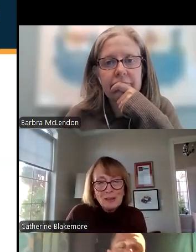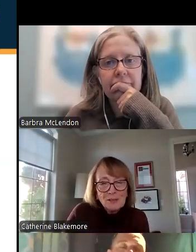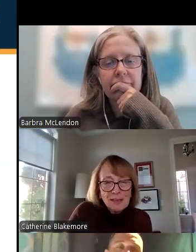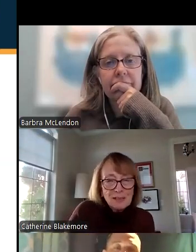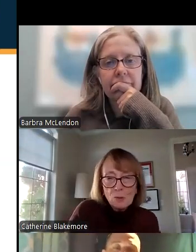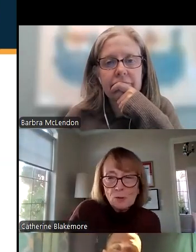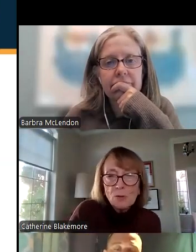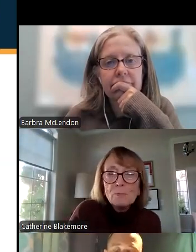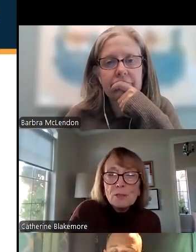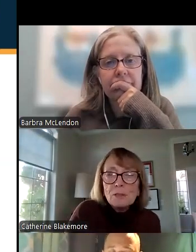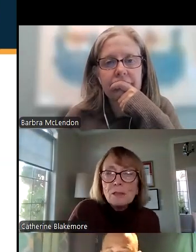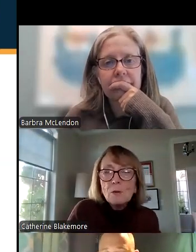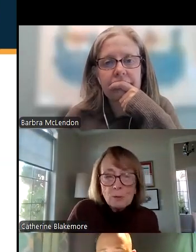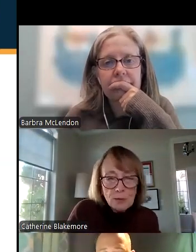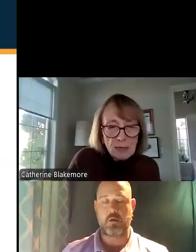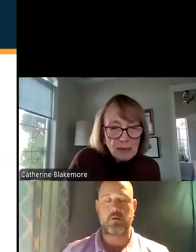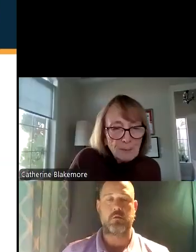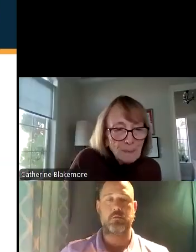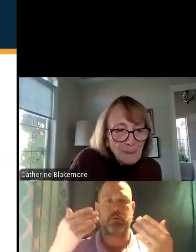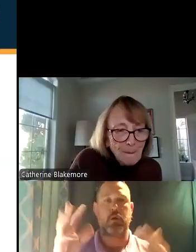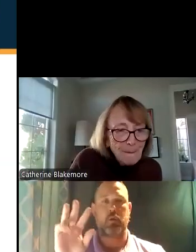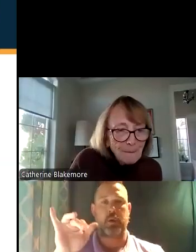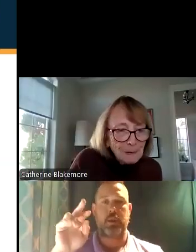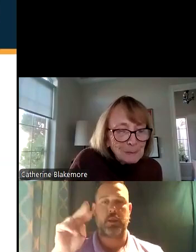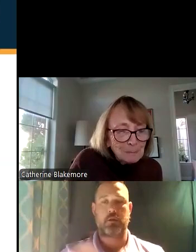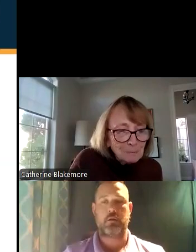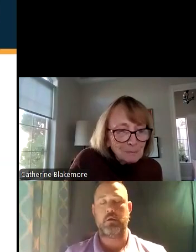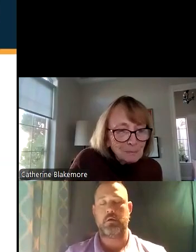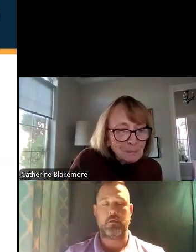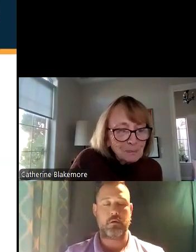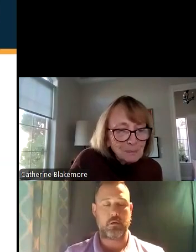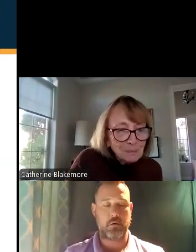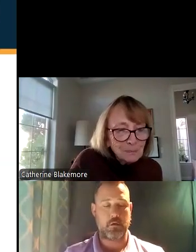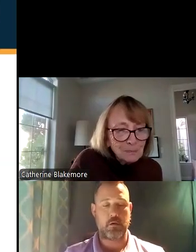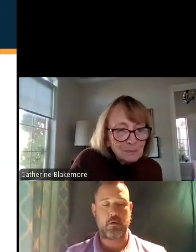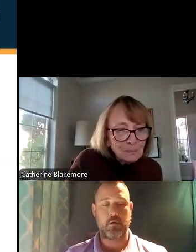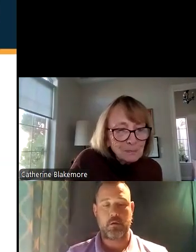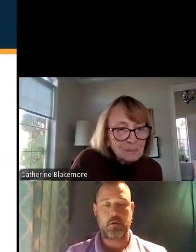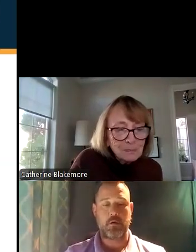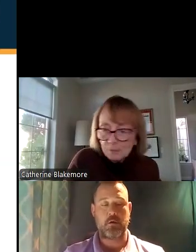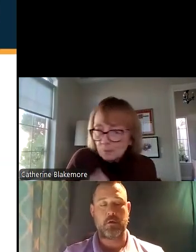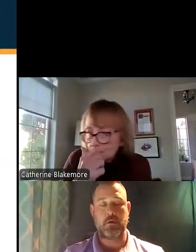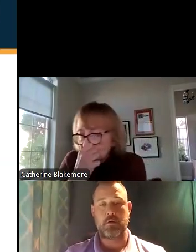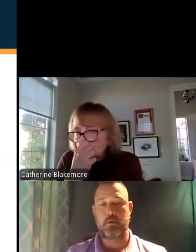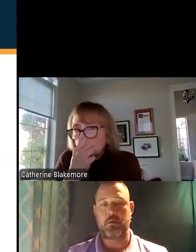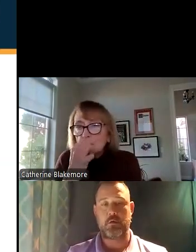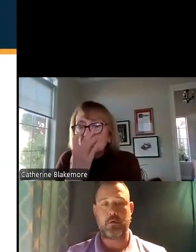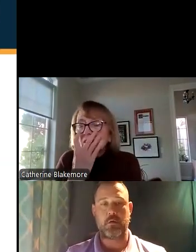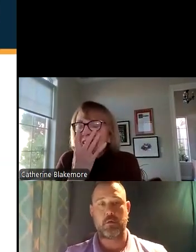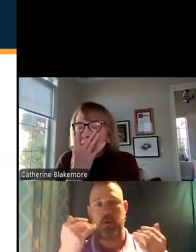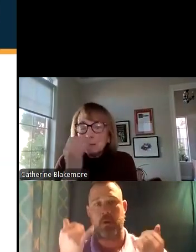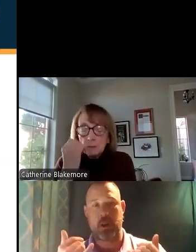So that is wonderful. So take it away, Wynn. All right, Catherine, thank you. Yeah, we are